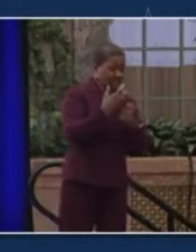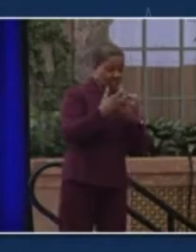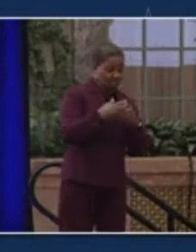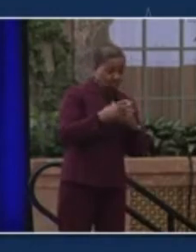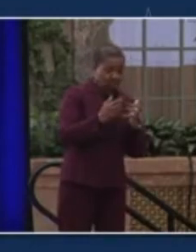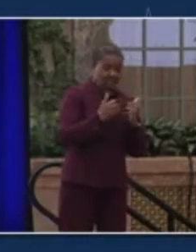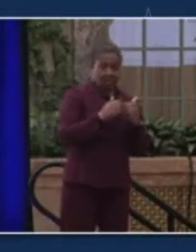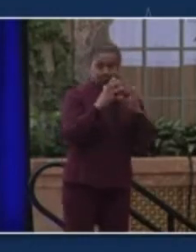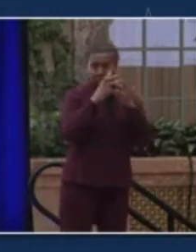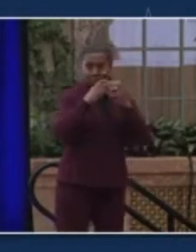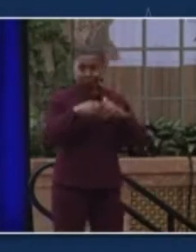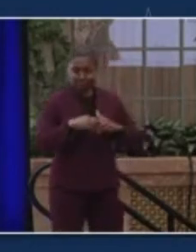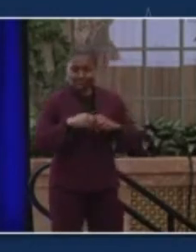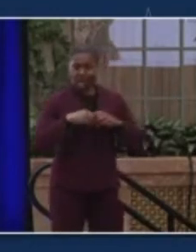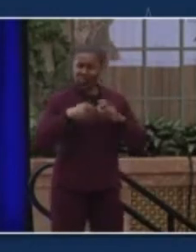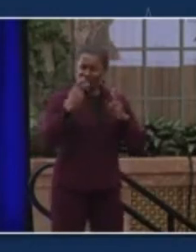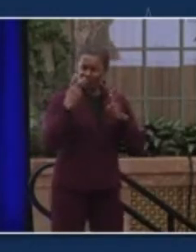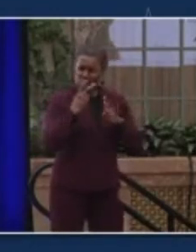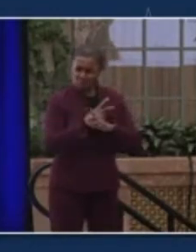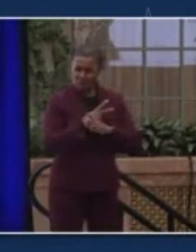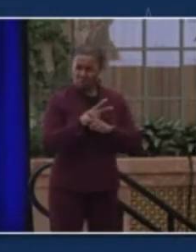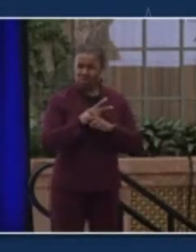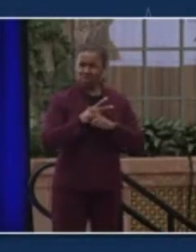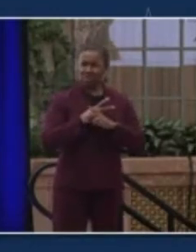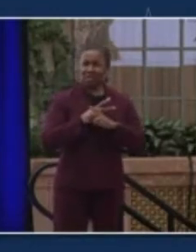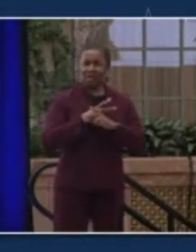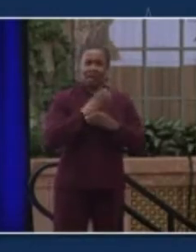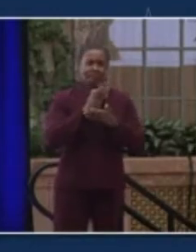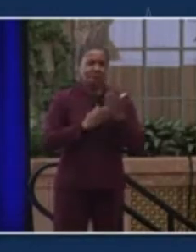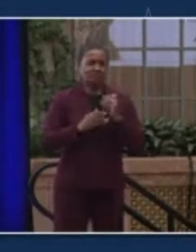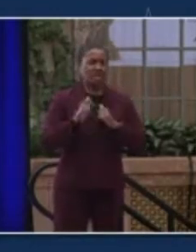dismantle the worst aspects of racism,